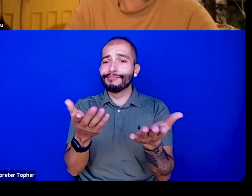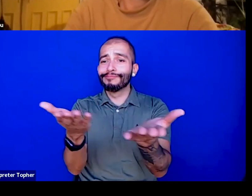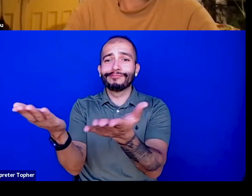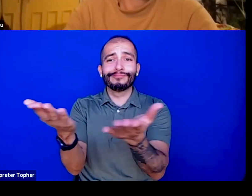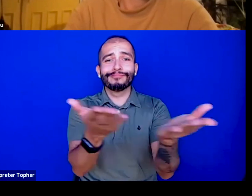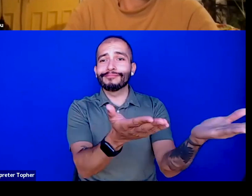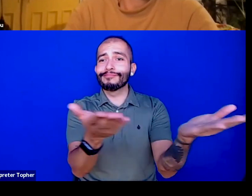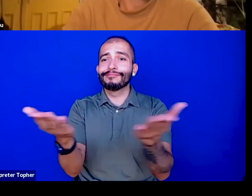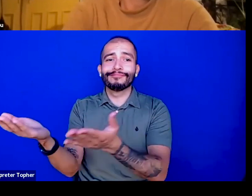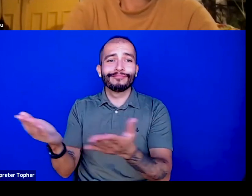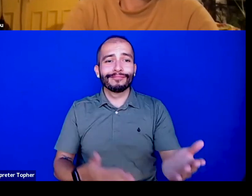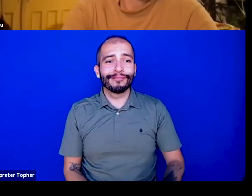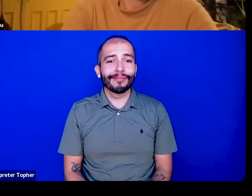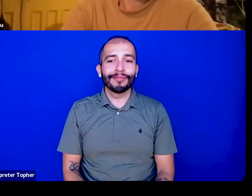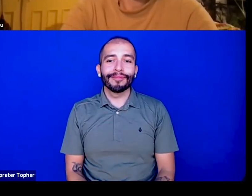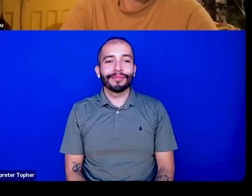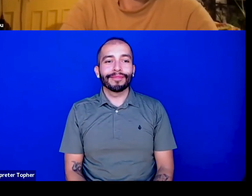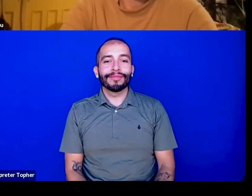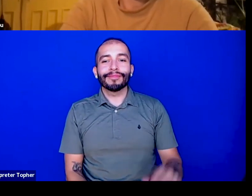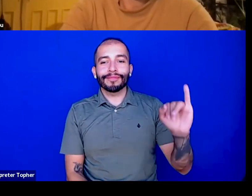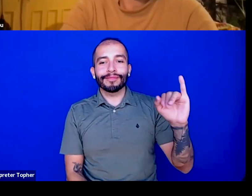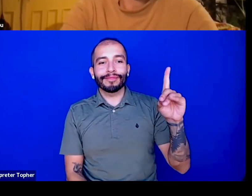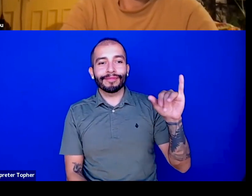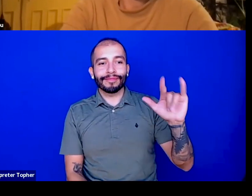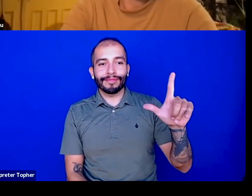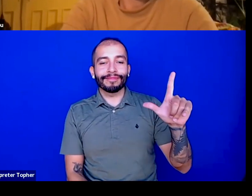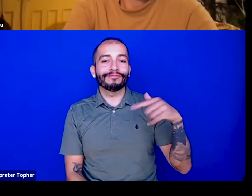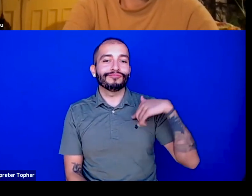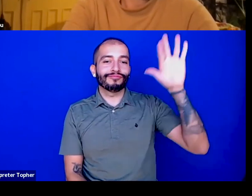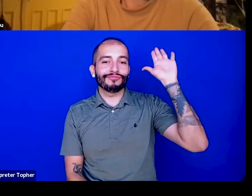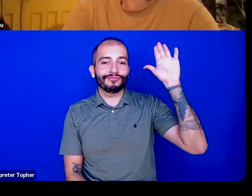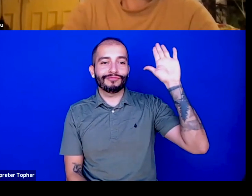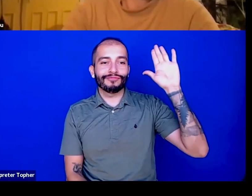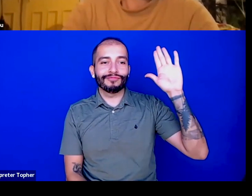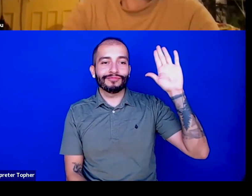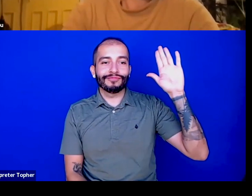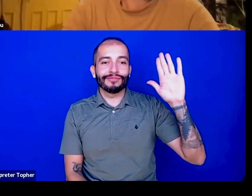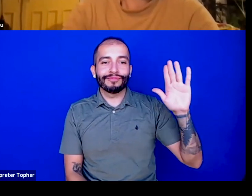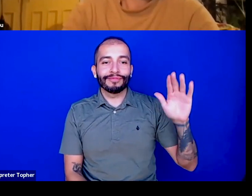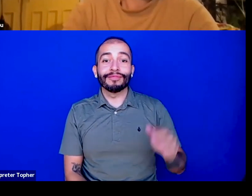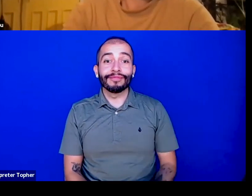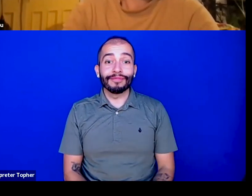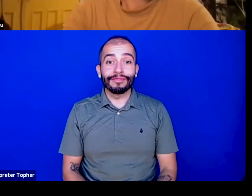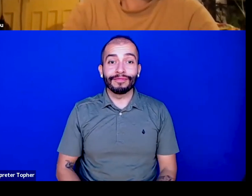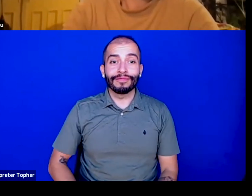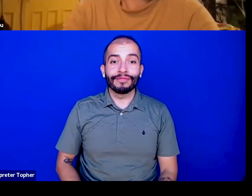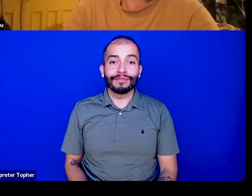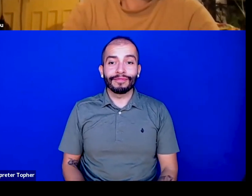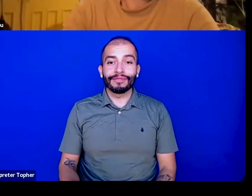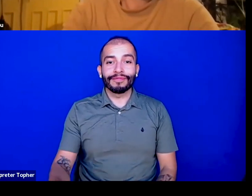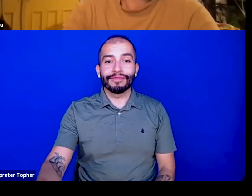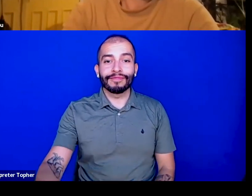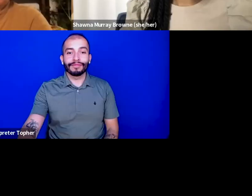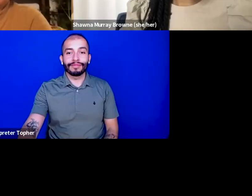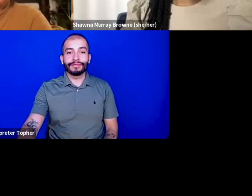This is Idil speaking. So I'll just go ahead and start from my particular vantage point. My camera is off, so I'm just going to say